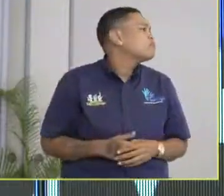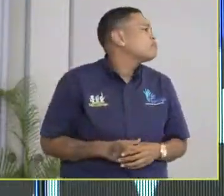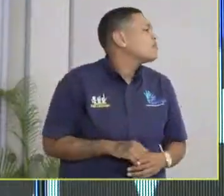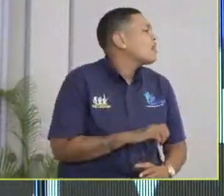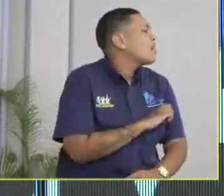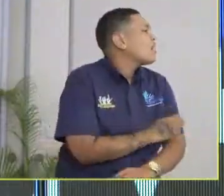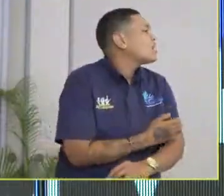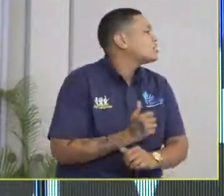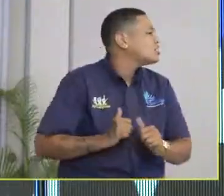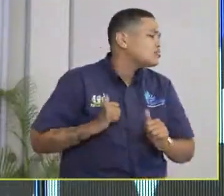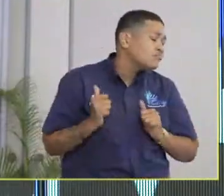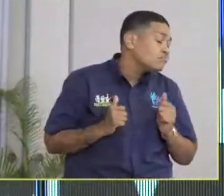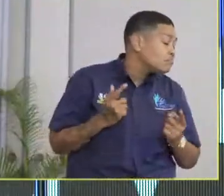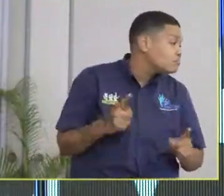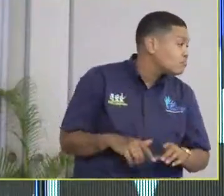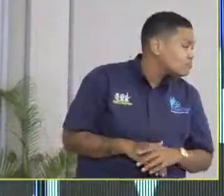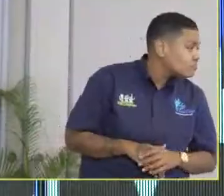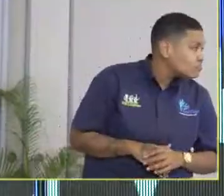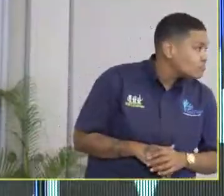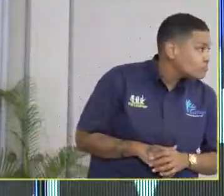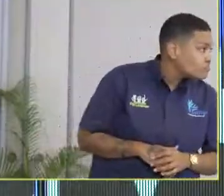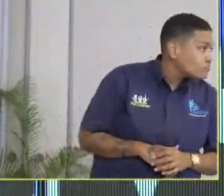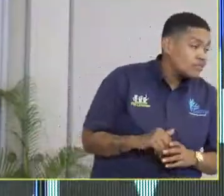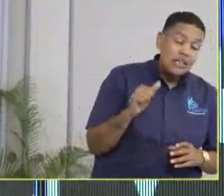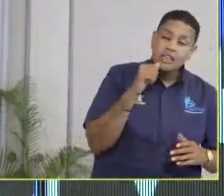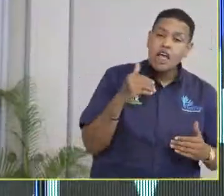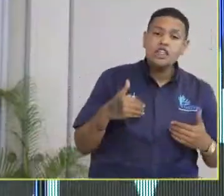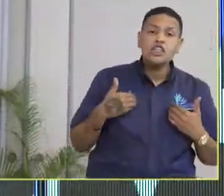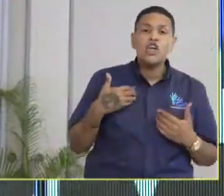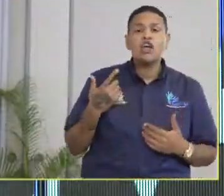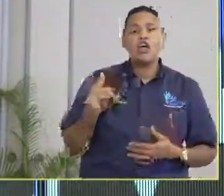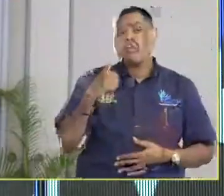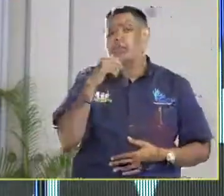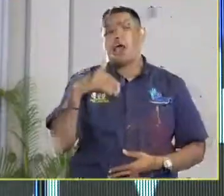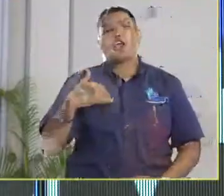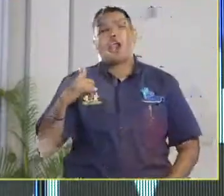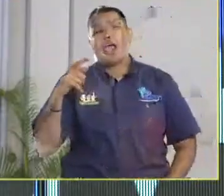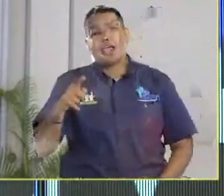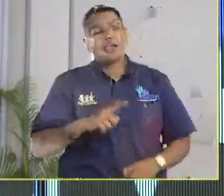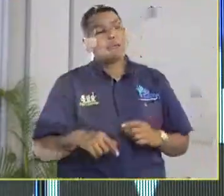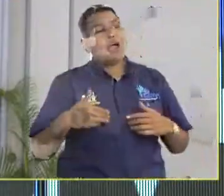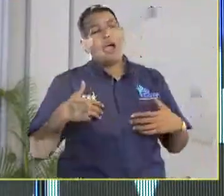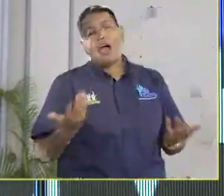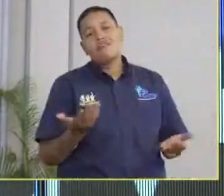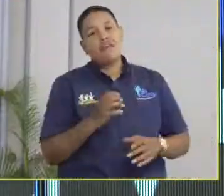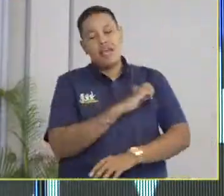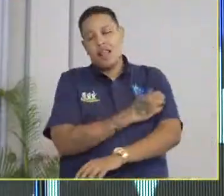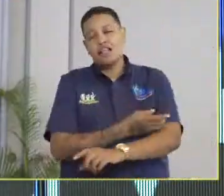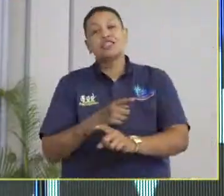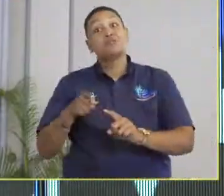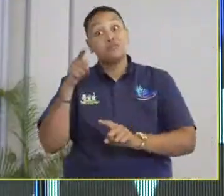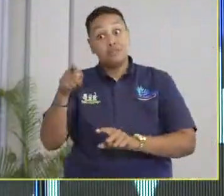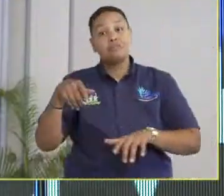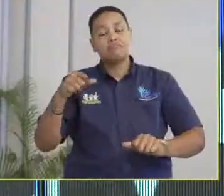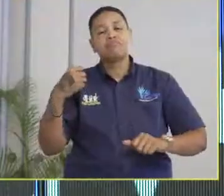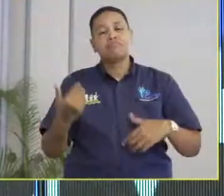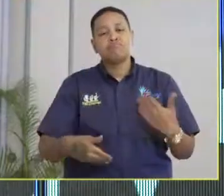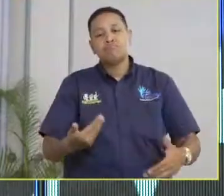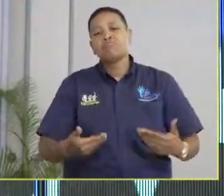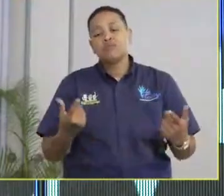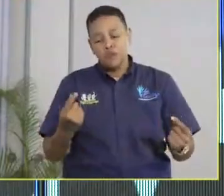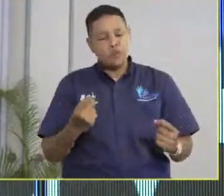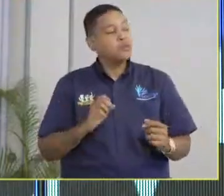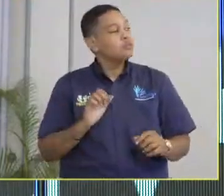energy. Not as young as she, I'm not as young, so I did not have that energy, but she